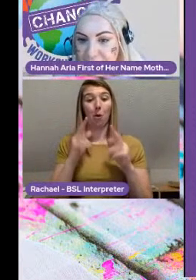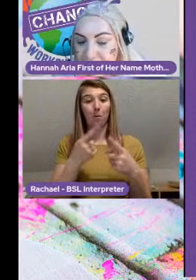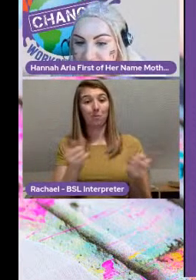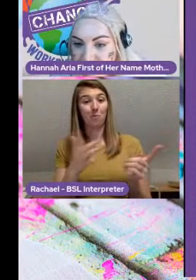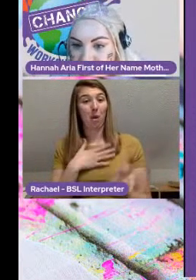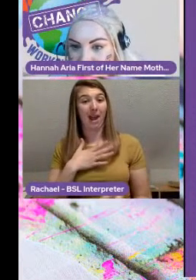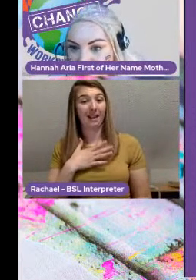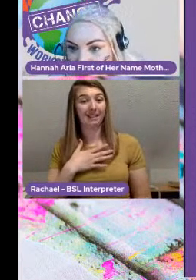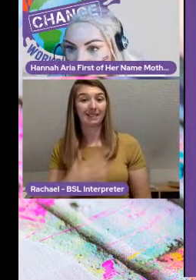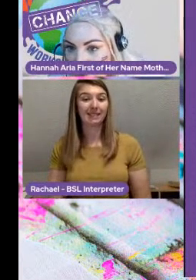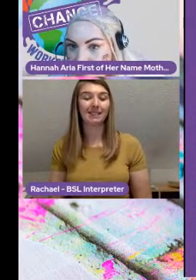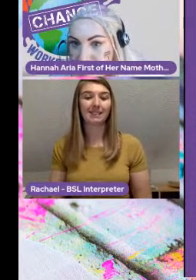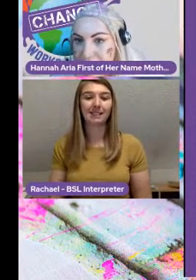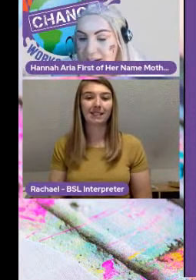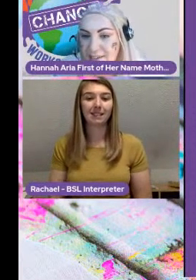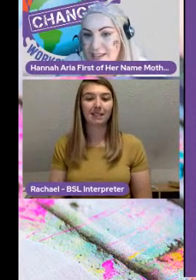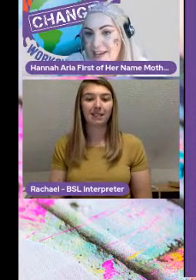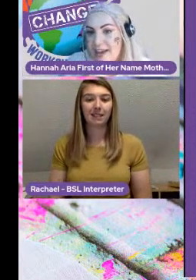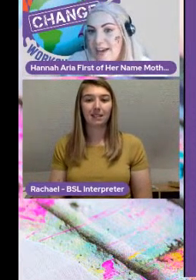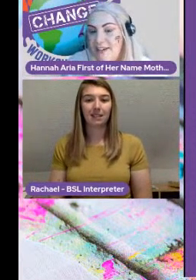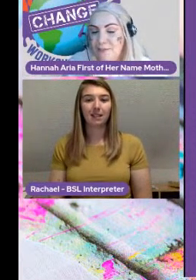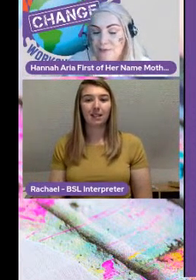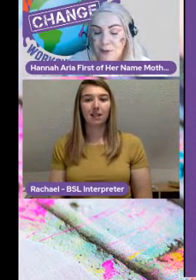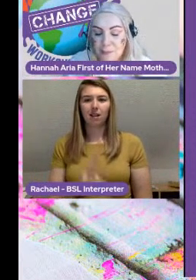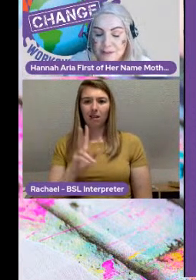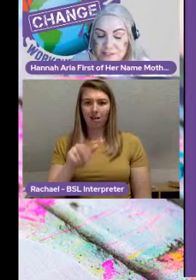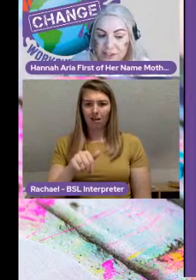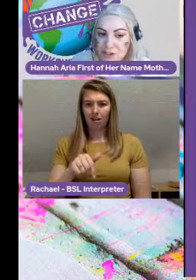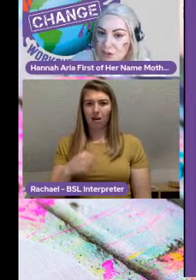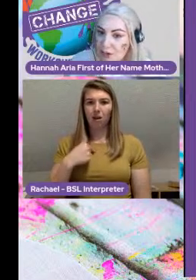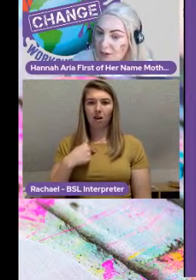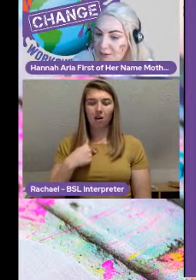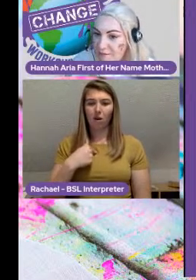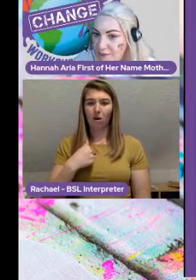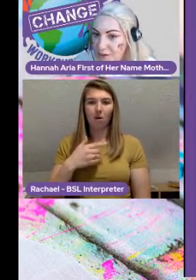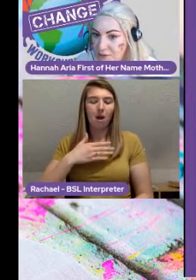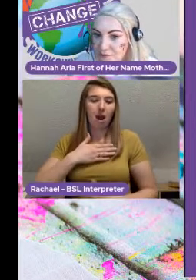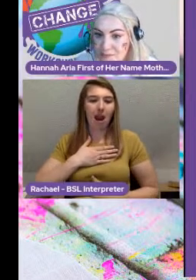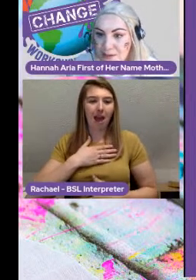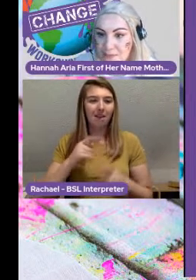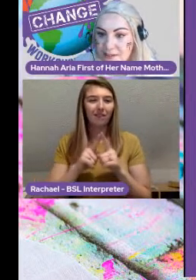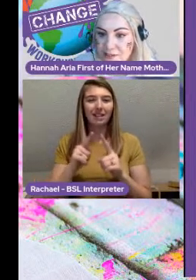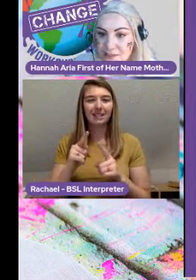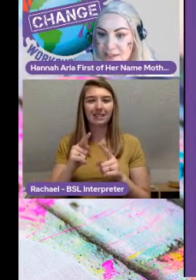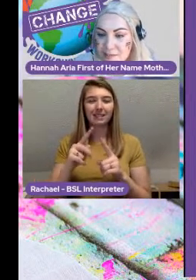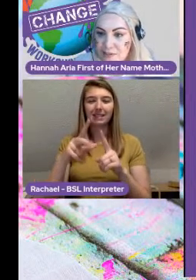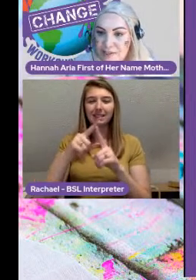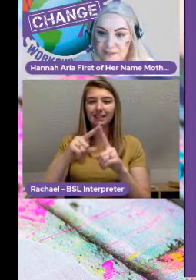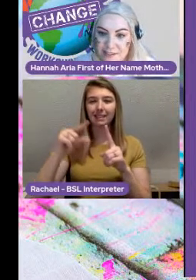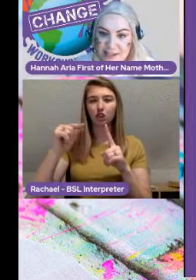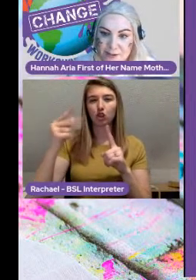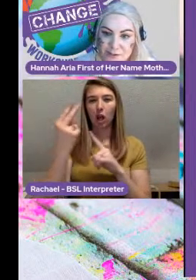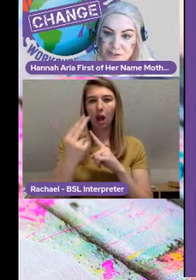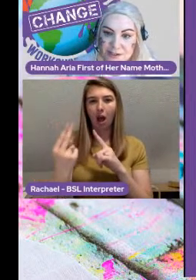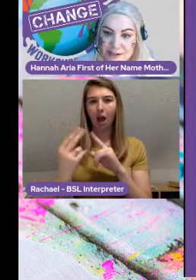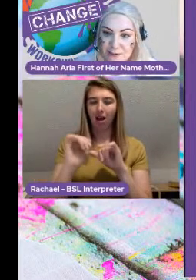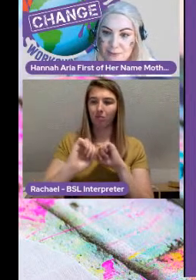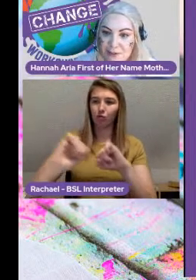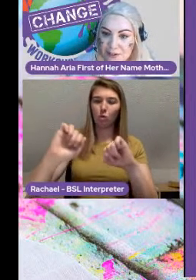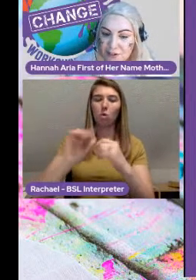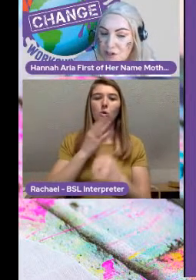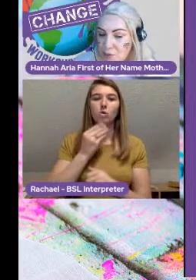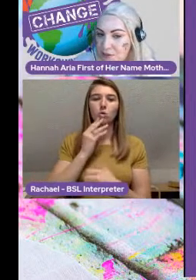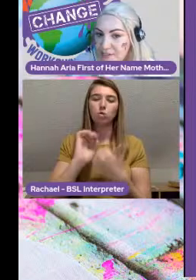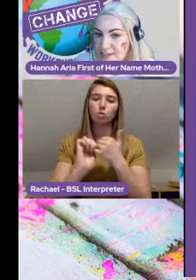Awesome. And I love the fact that, again, we've got a bit of digital art involved and people are using their specific skills to do